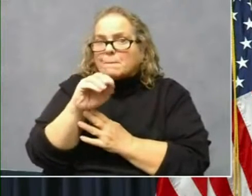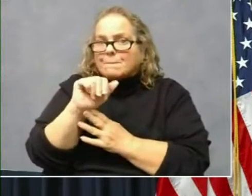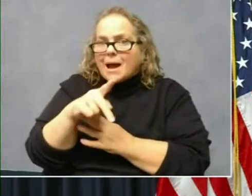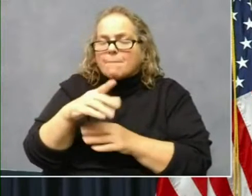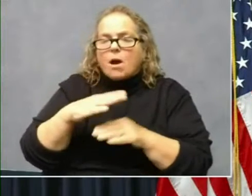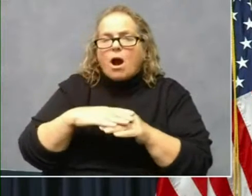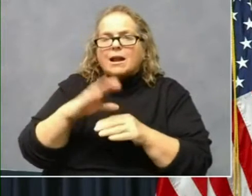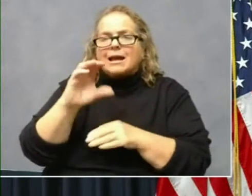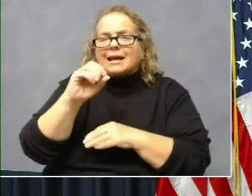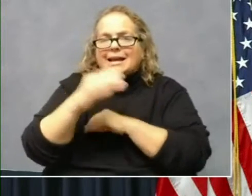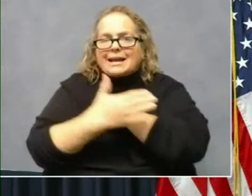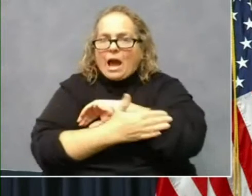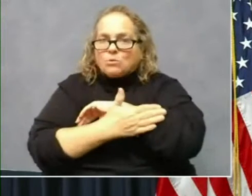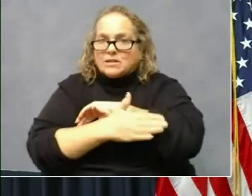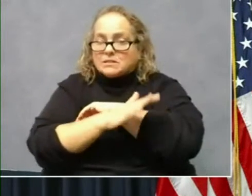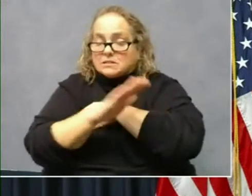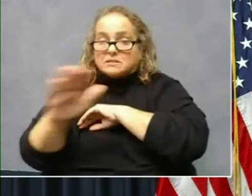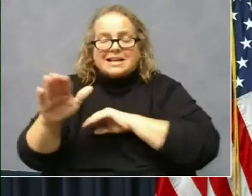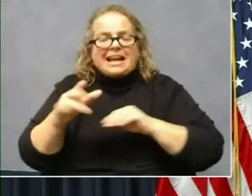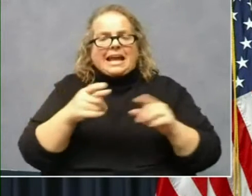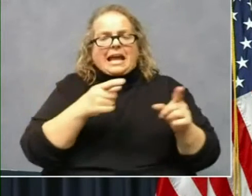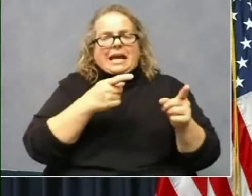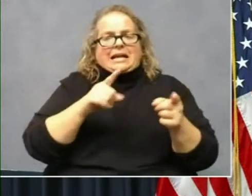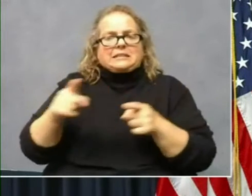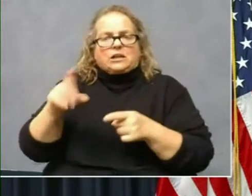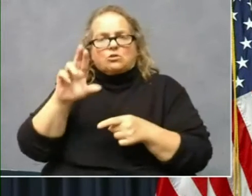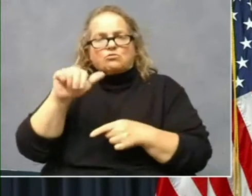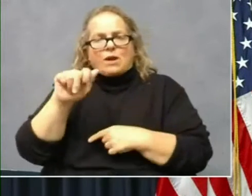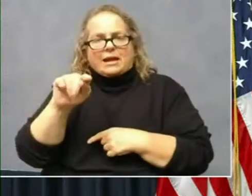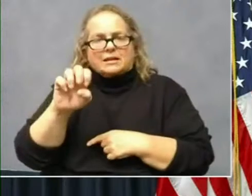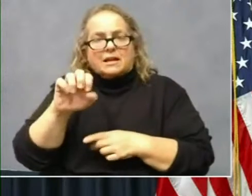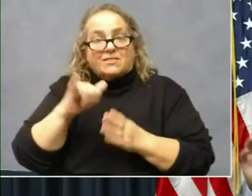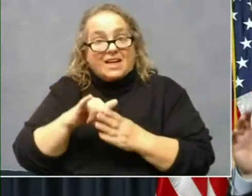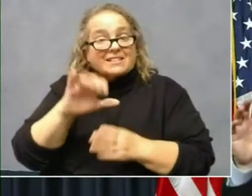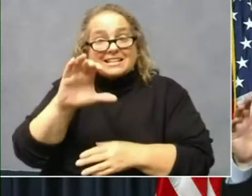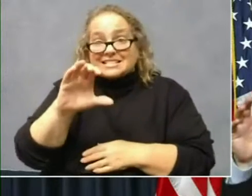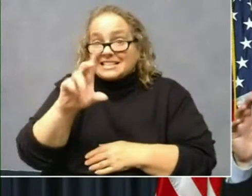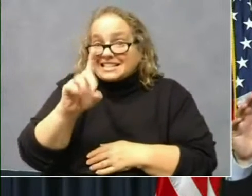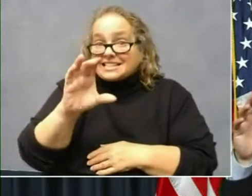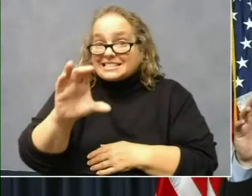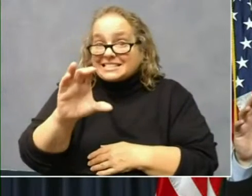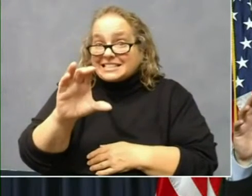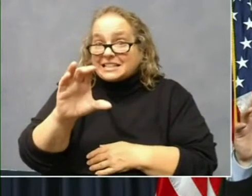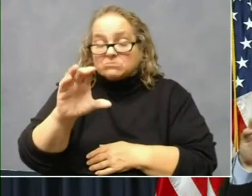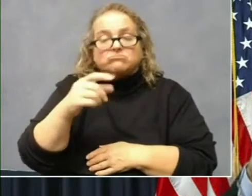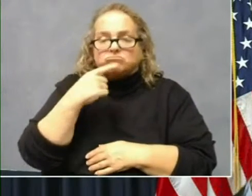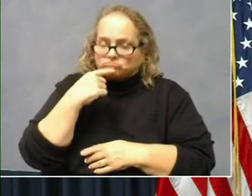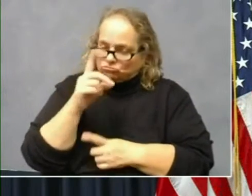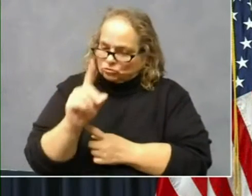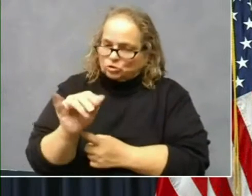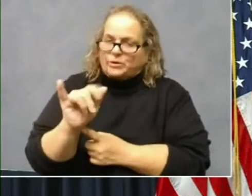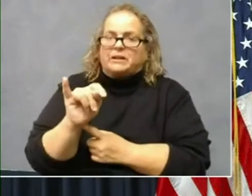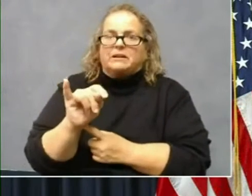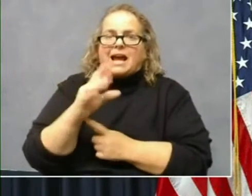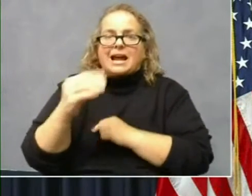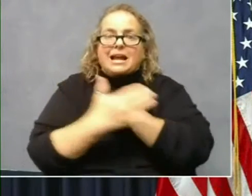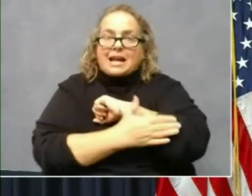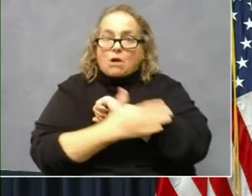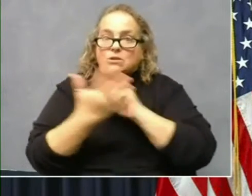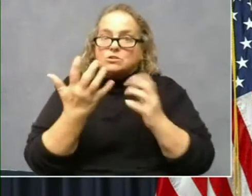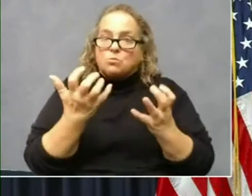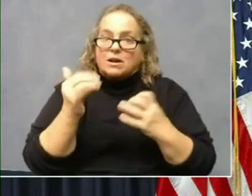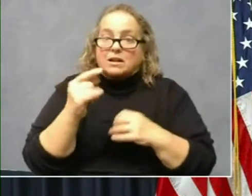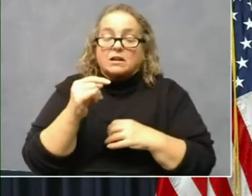rate that the CDC endorsed. And they said when you are below, when you're not red, when you're below, I think it